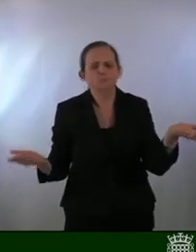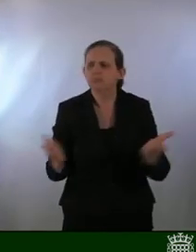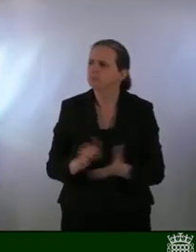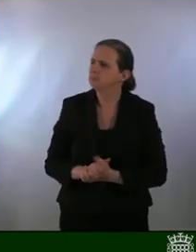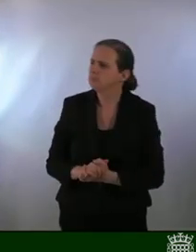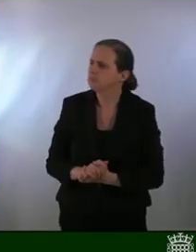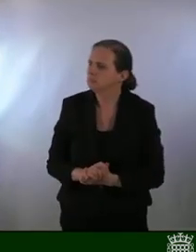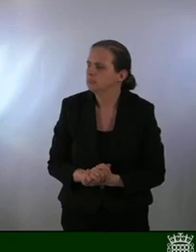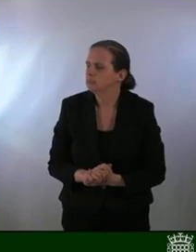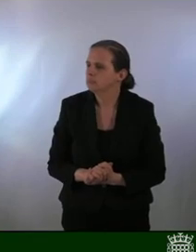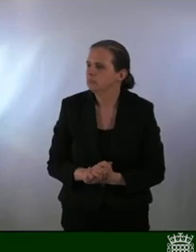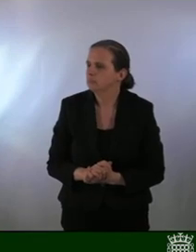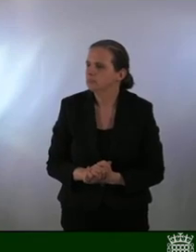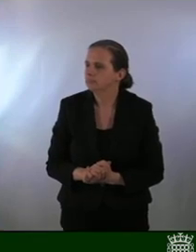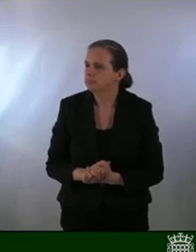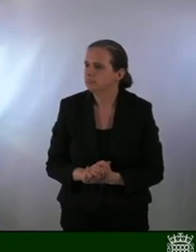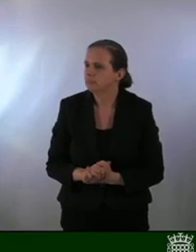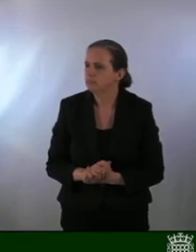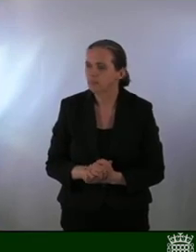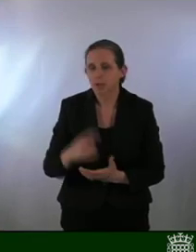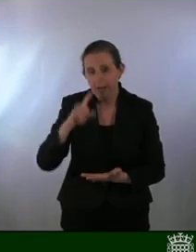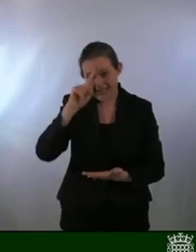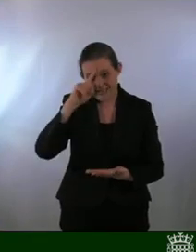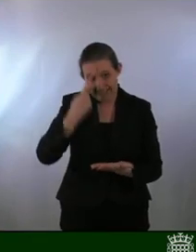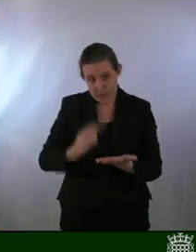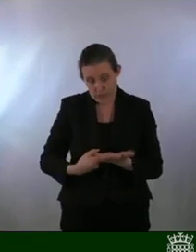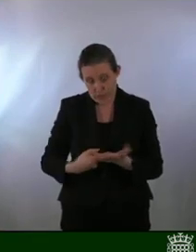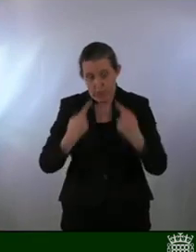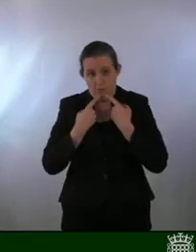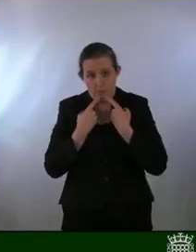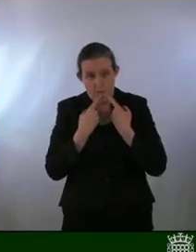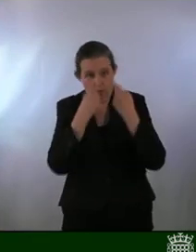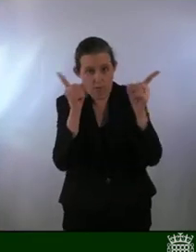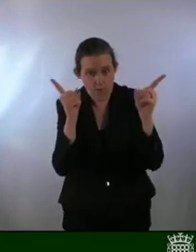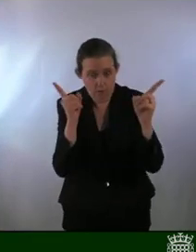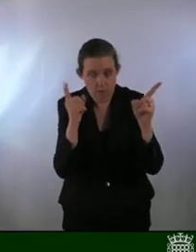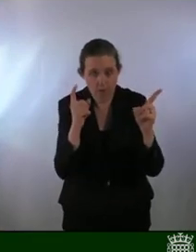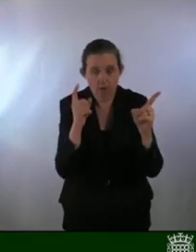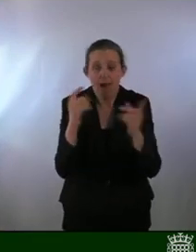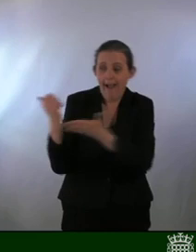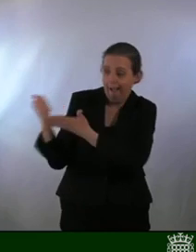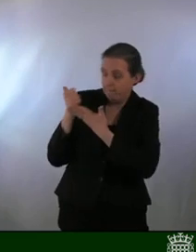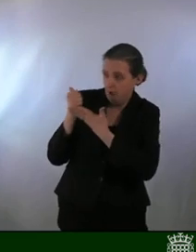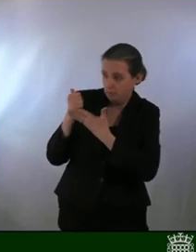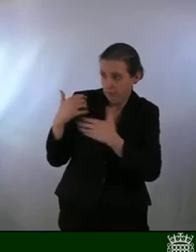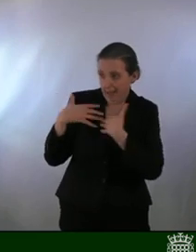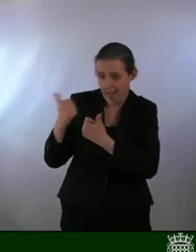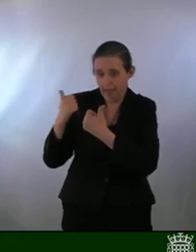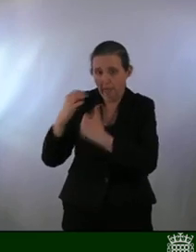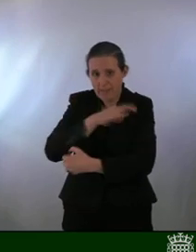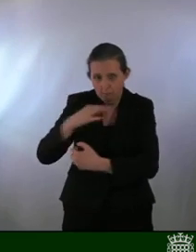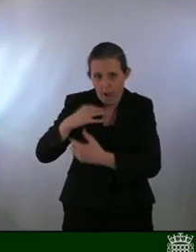We've taken a decision on health grounds to make the changes to the advice that are